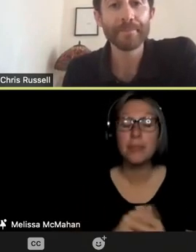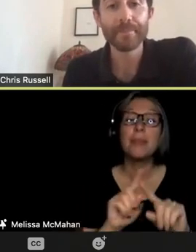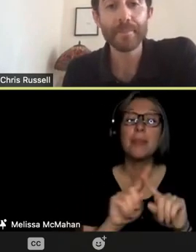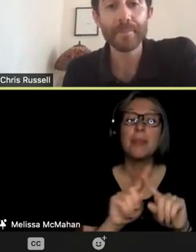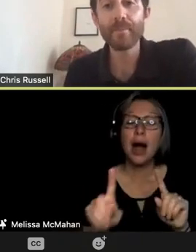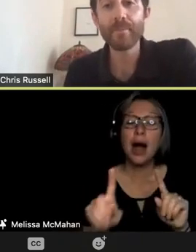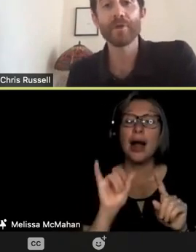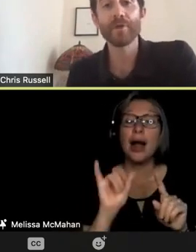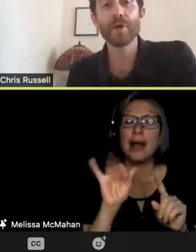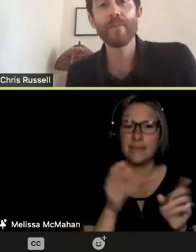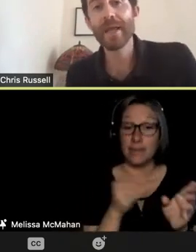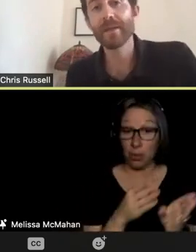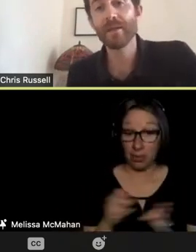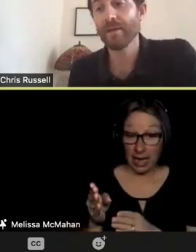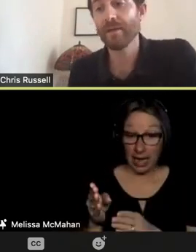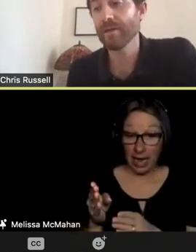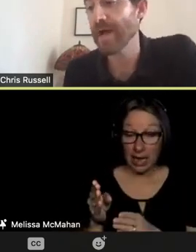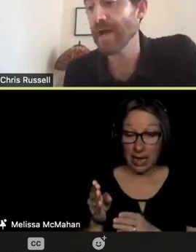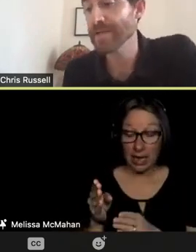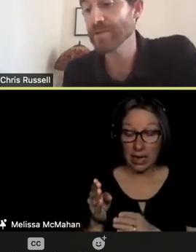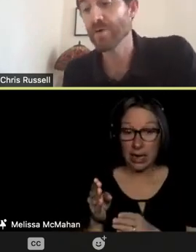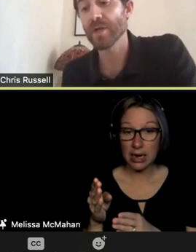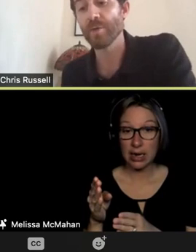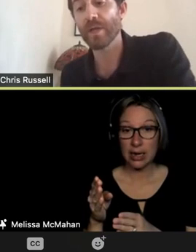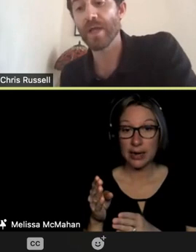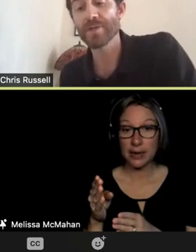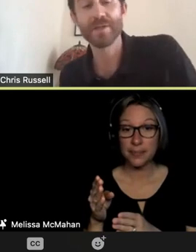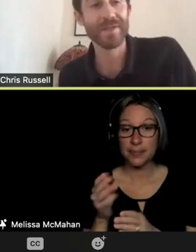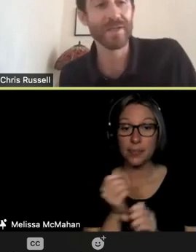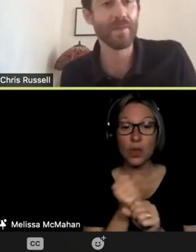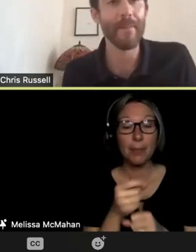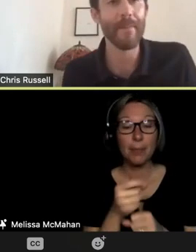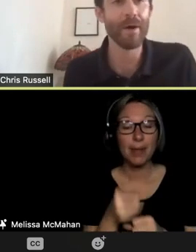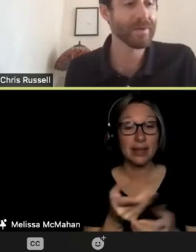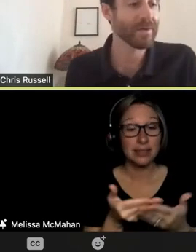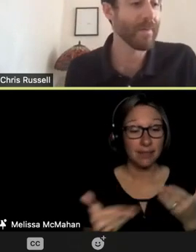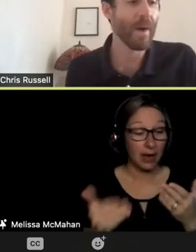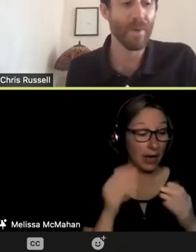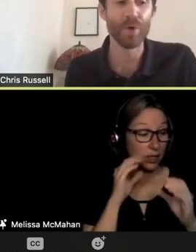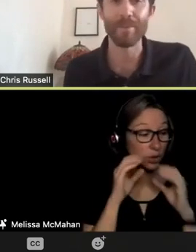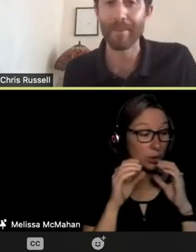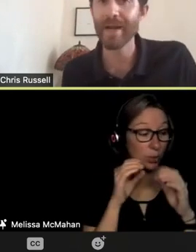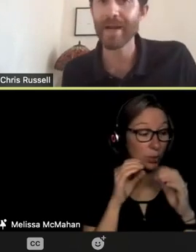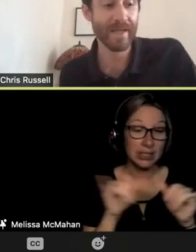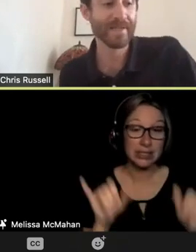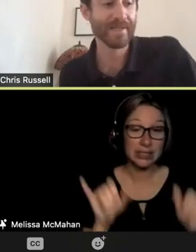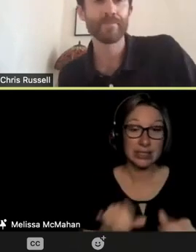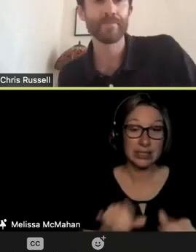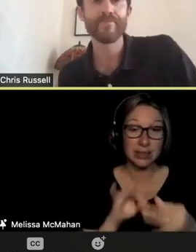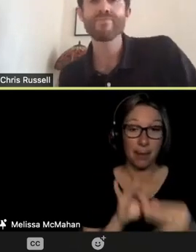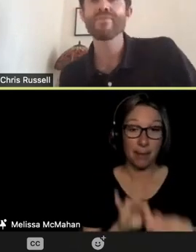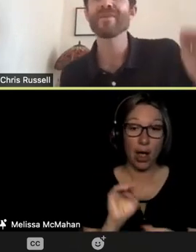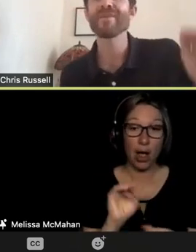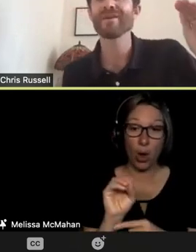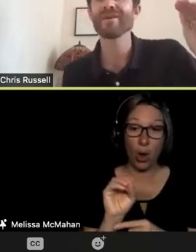that, if you're going to make the device or the communication system about motor memory